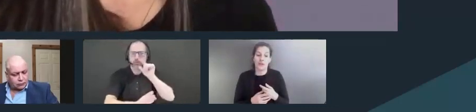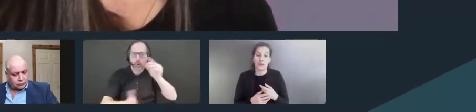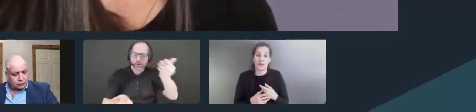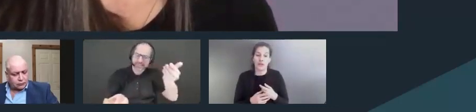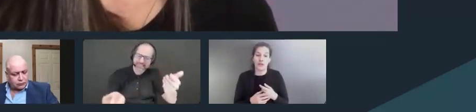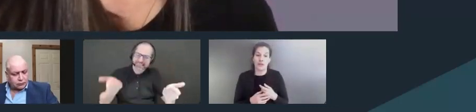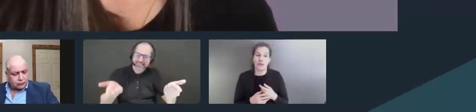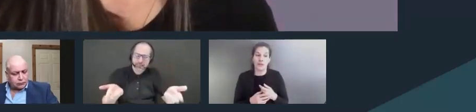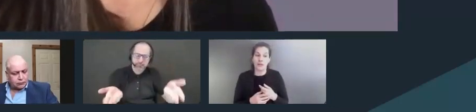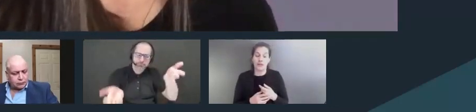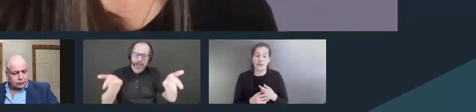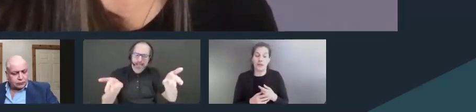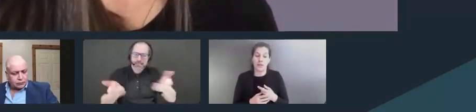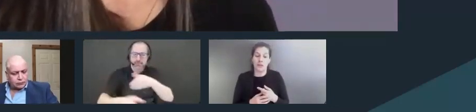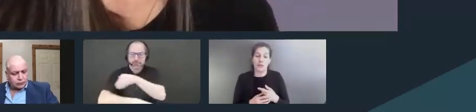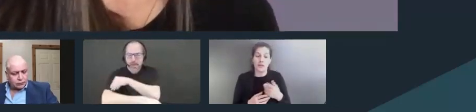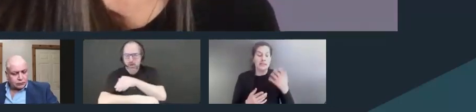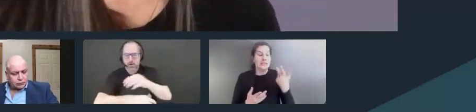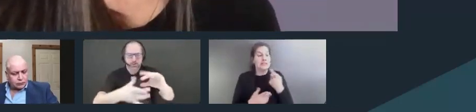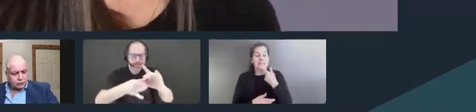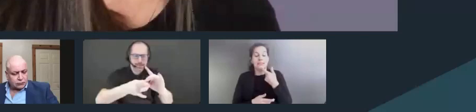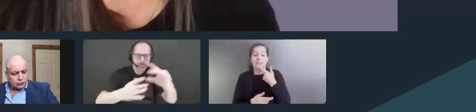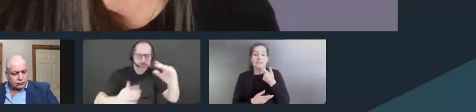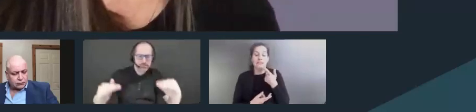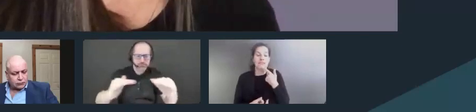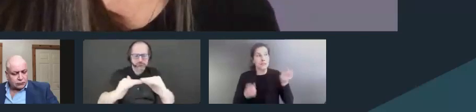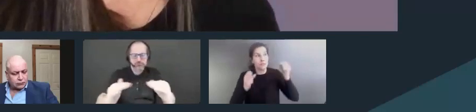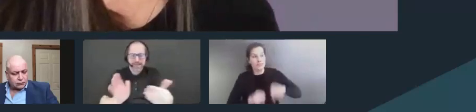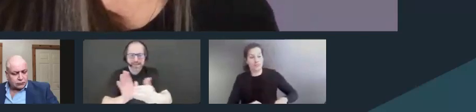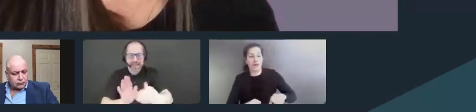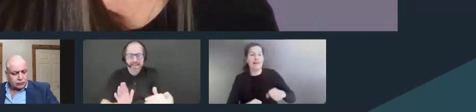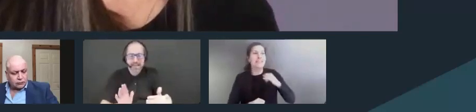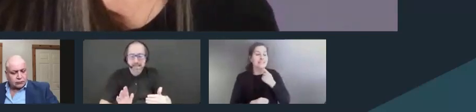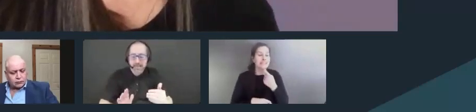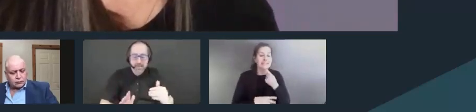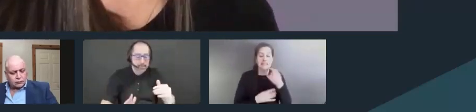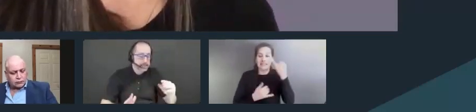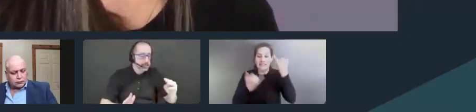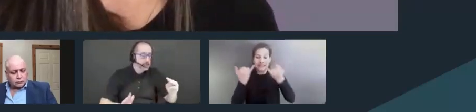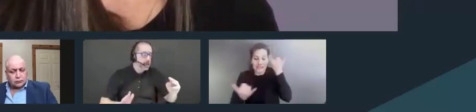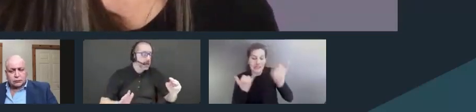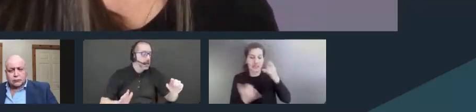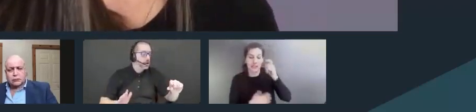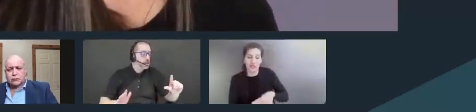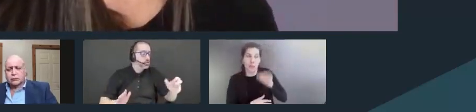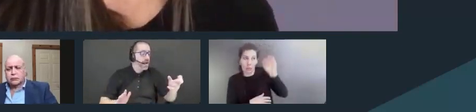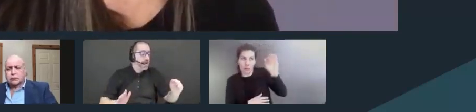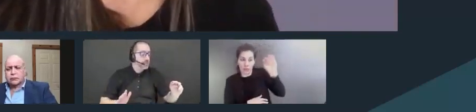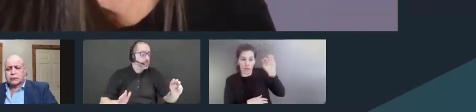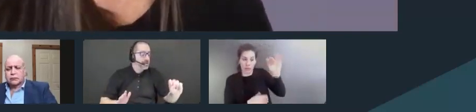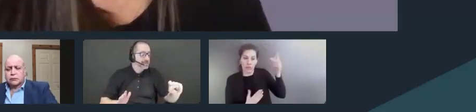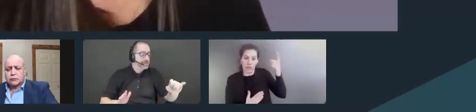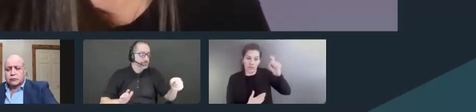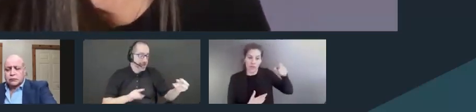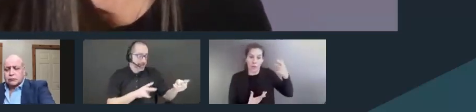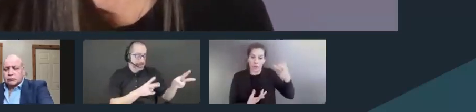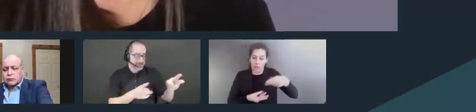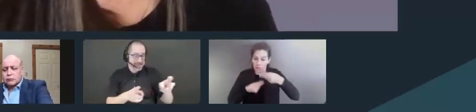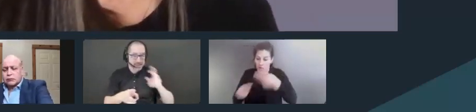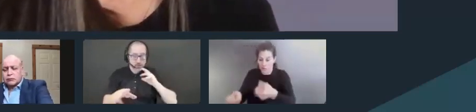relationships in the neo-colonial context. And Maori scholar Graham Smith says decolonizing is an iterative